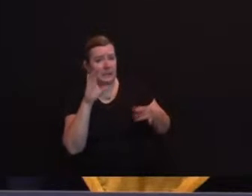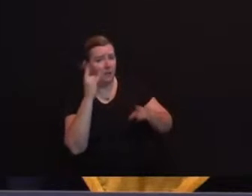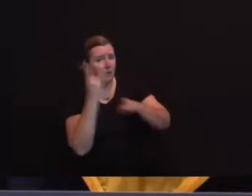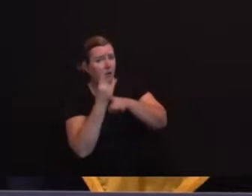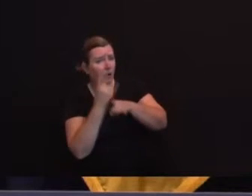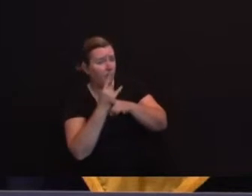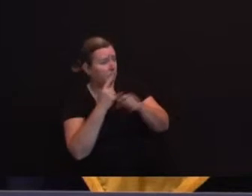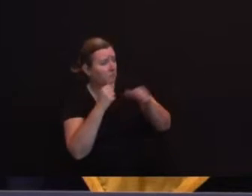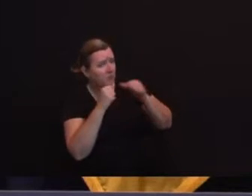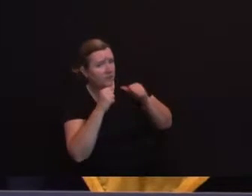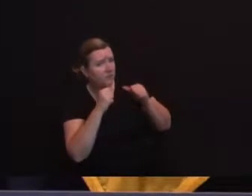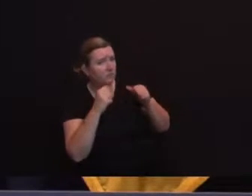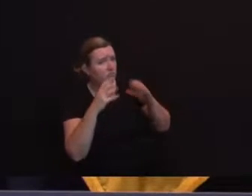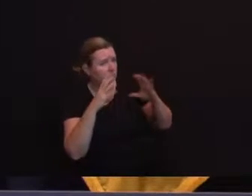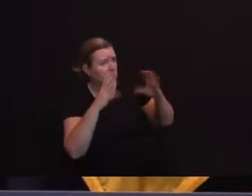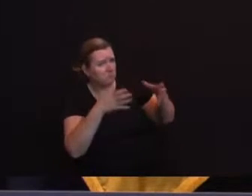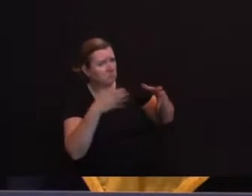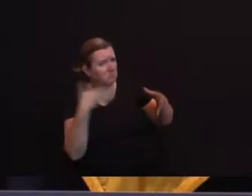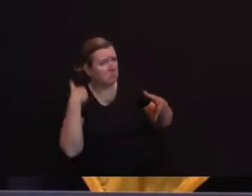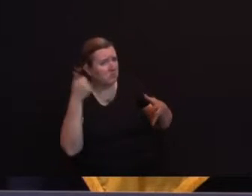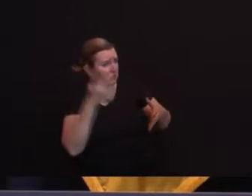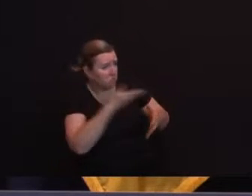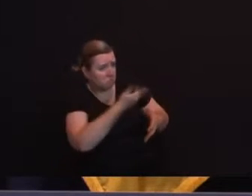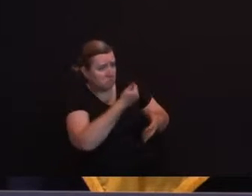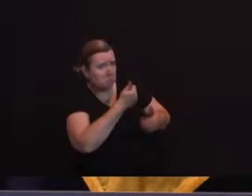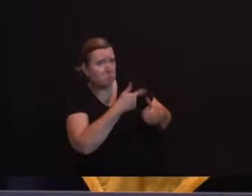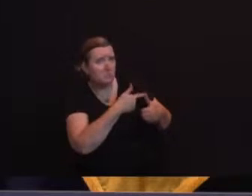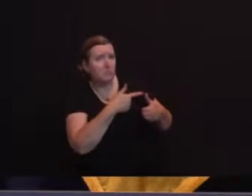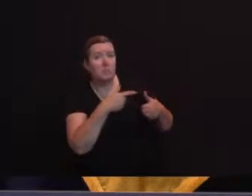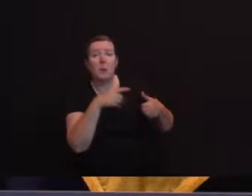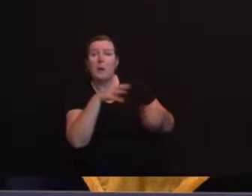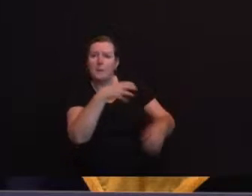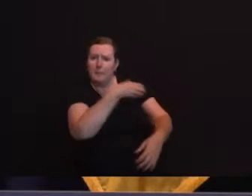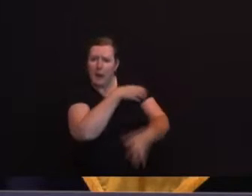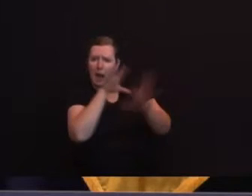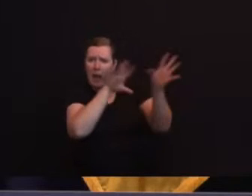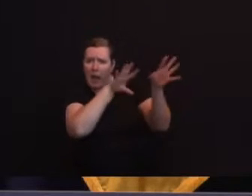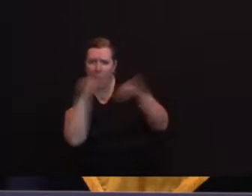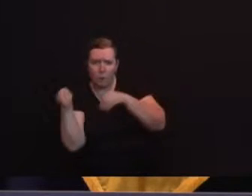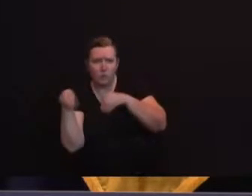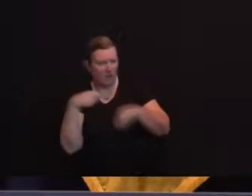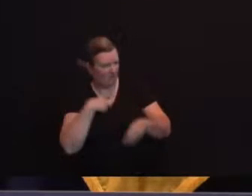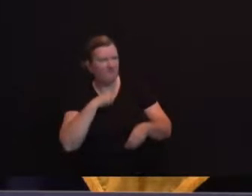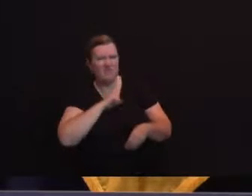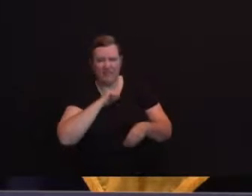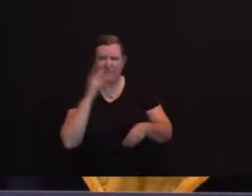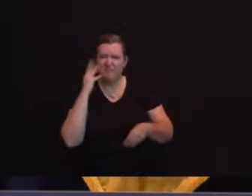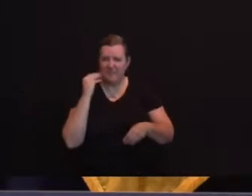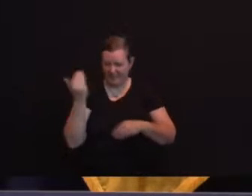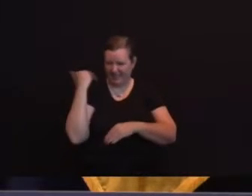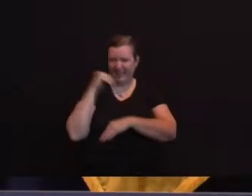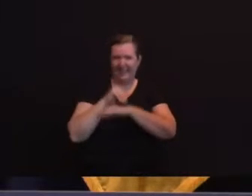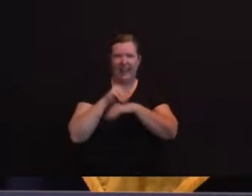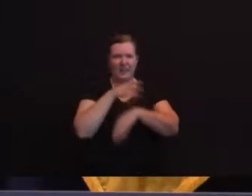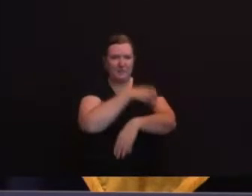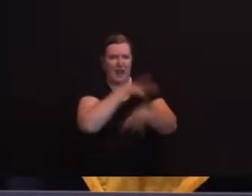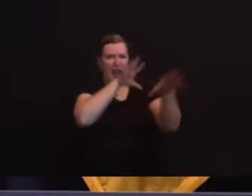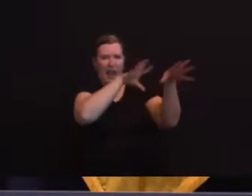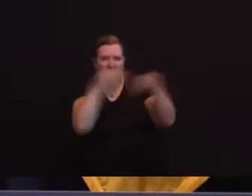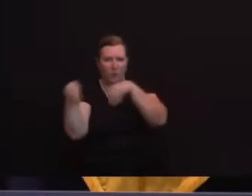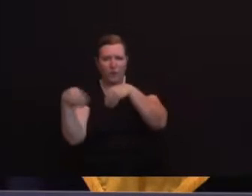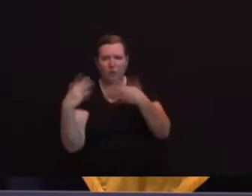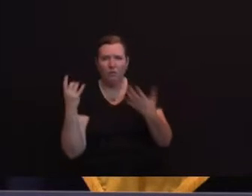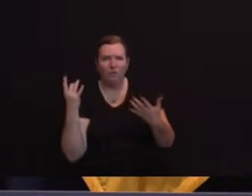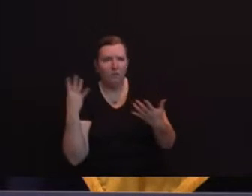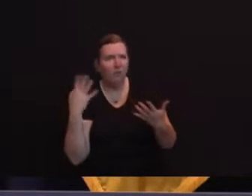generally? Power outages, we lost our power last night for a bit, high winds. Feels like it's settling down a little